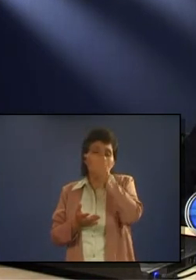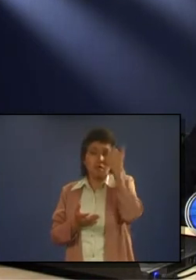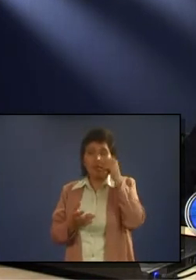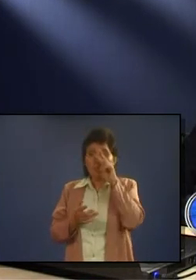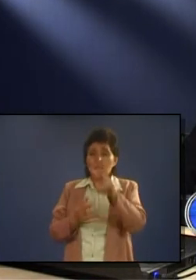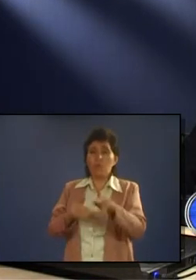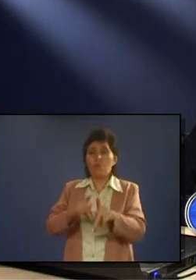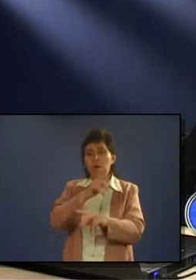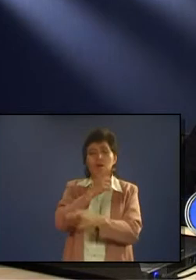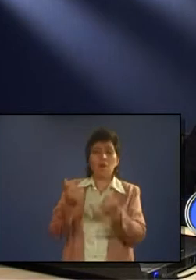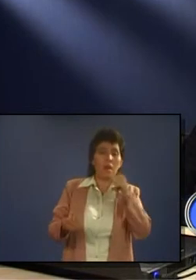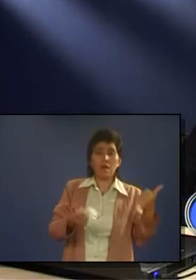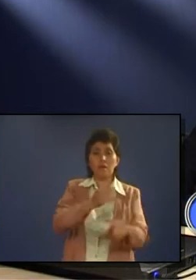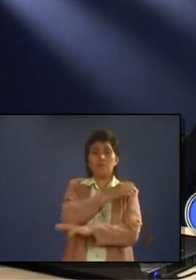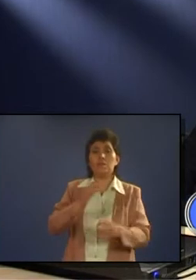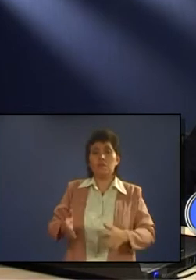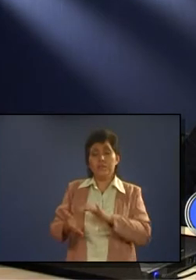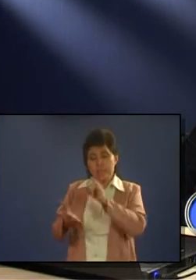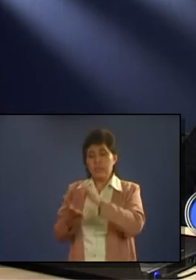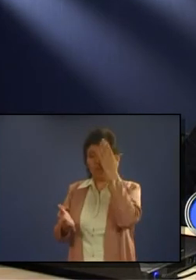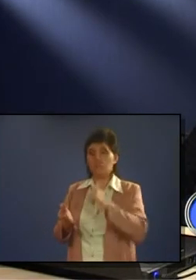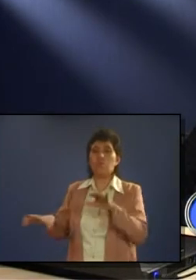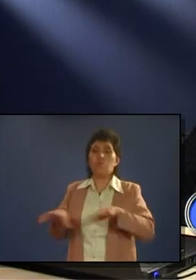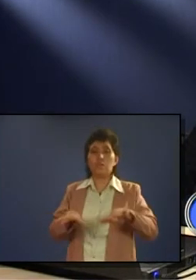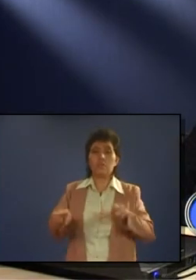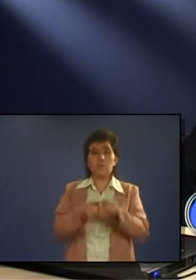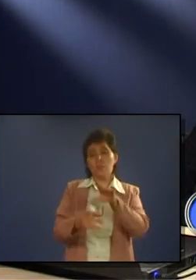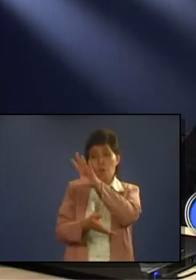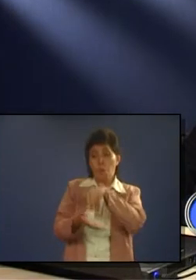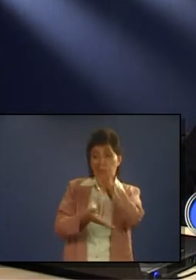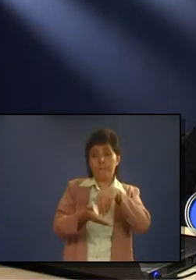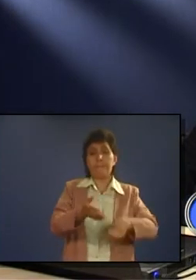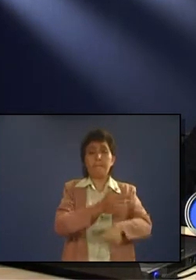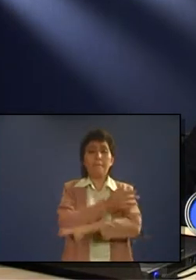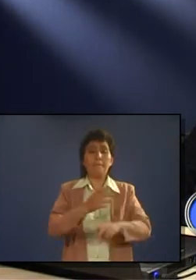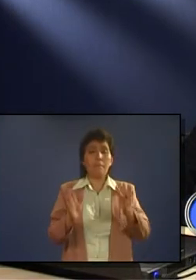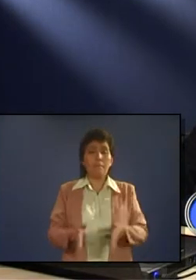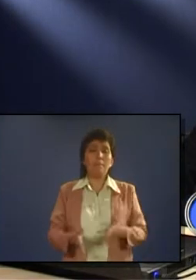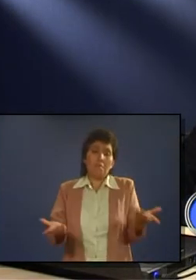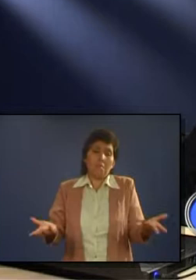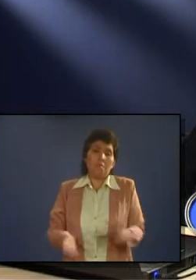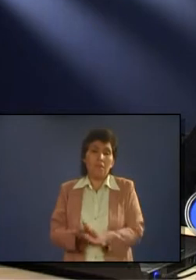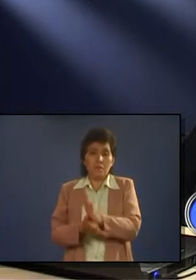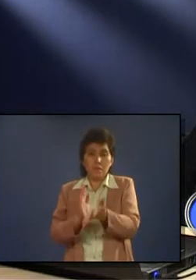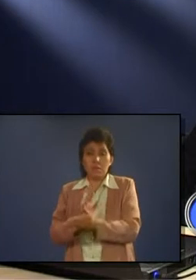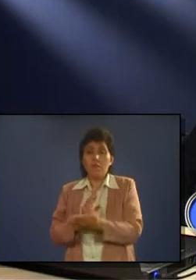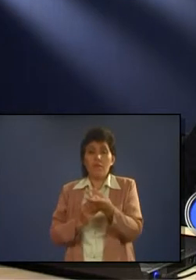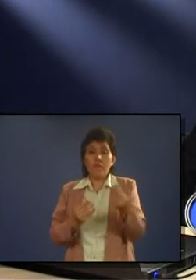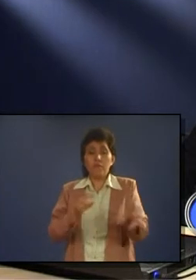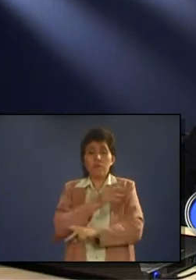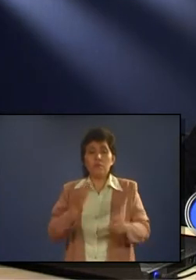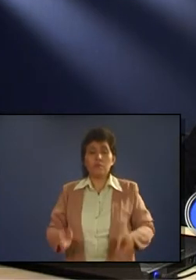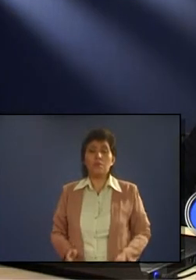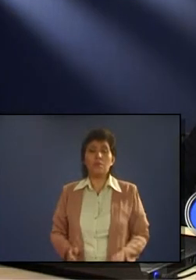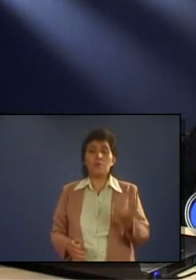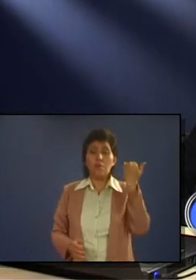Because they see people steal and that's why they take it and they steal it as well. Okay, what you see is not a group of real thieves with